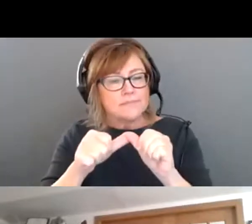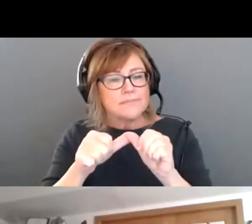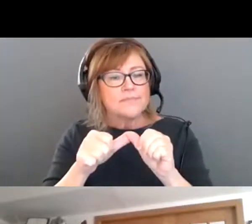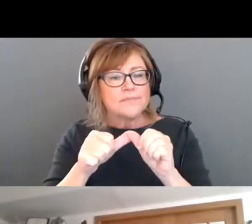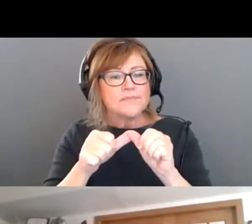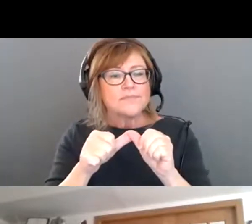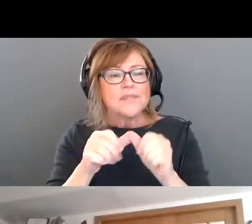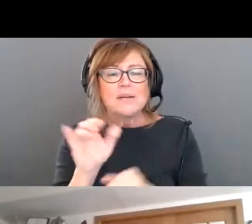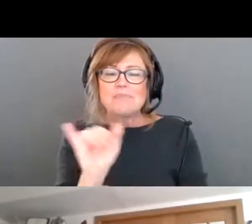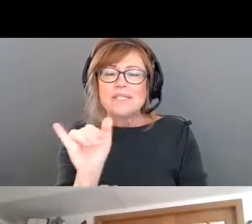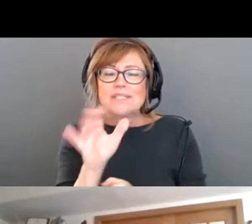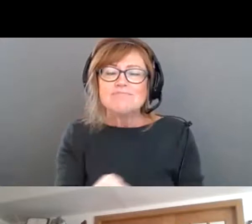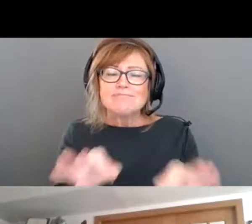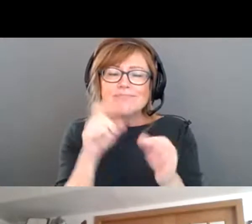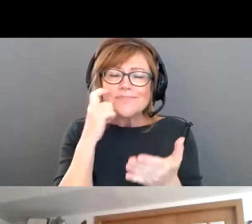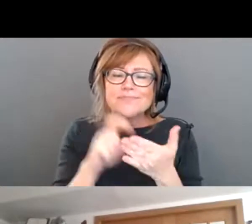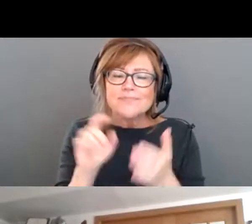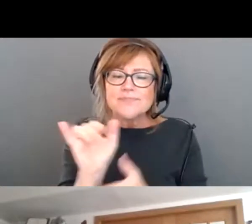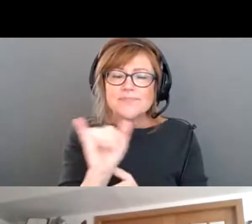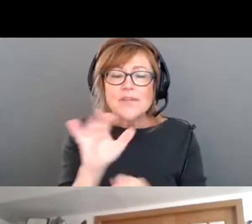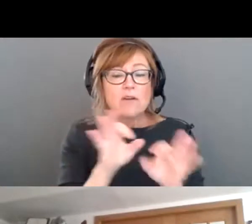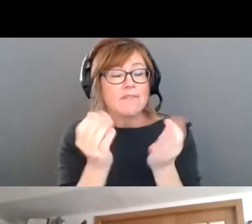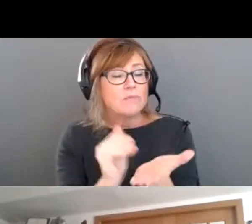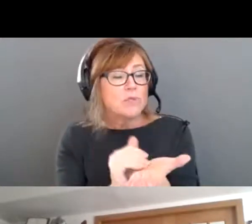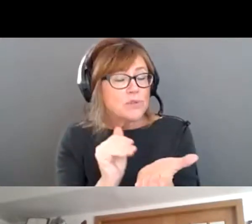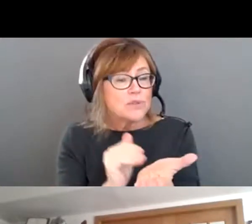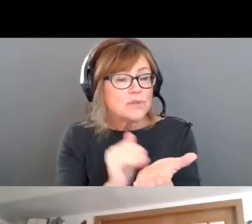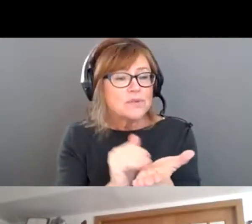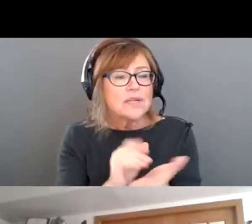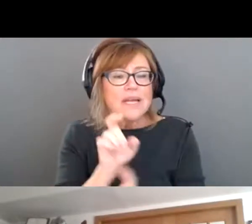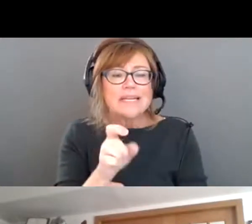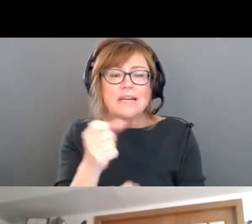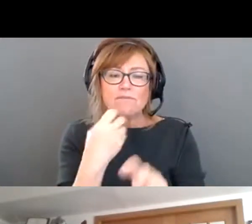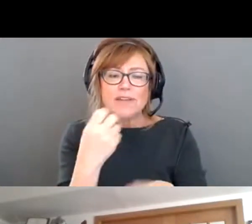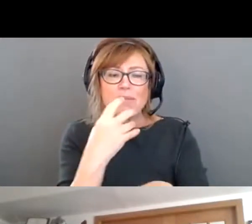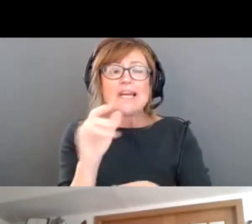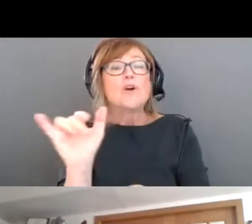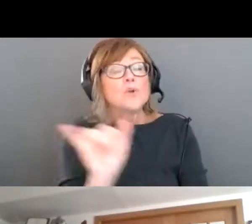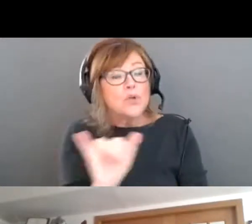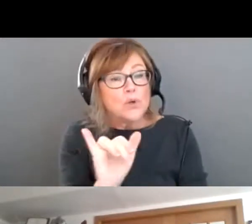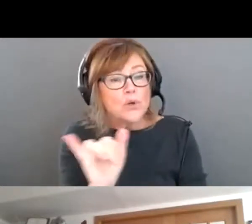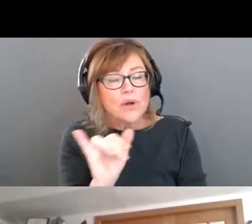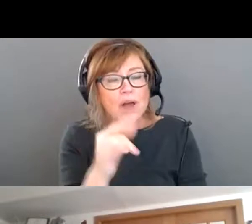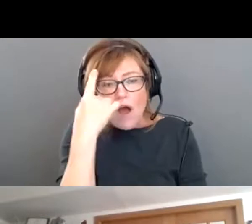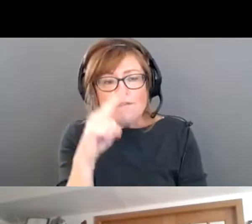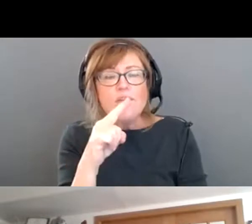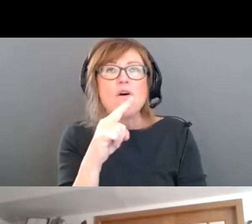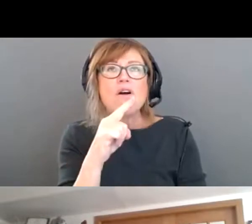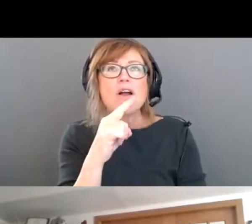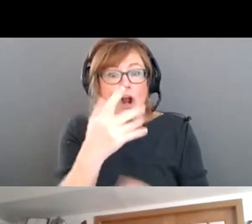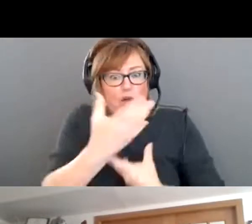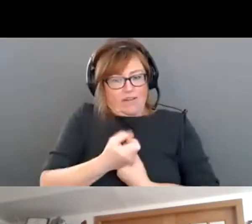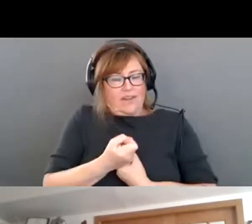But it's also important to recognize that family doctors need feedback to reinforce the work that they're